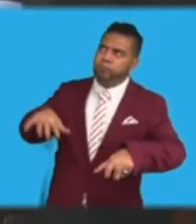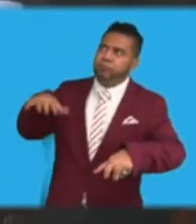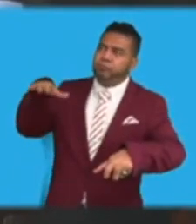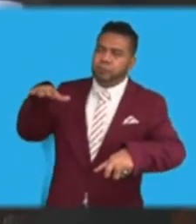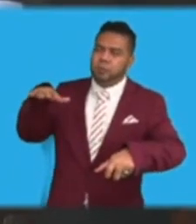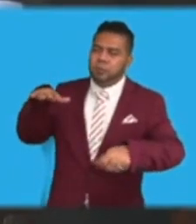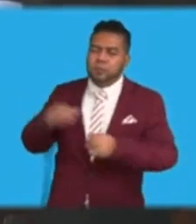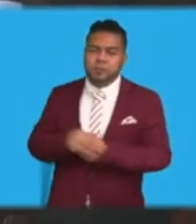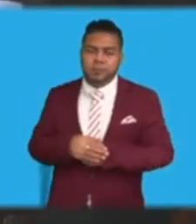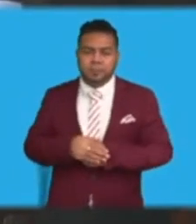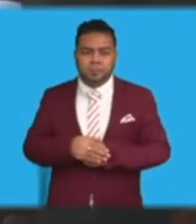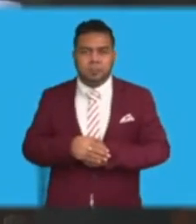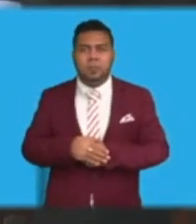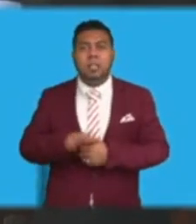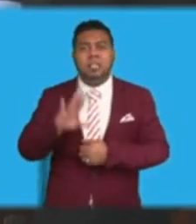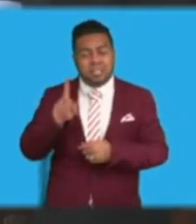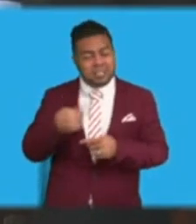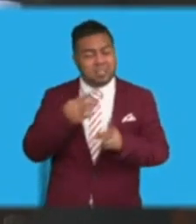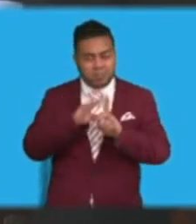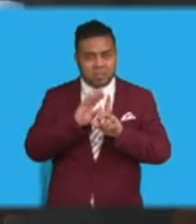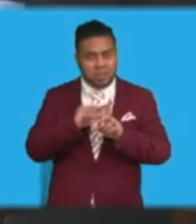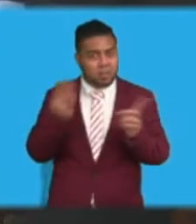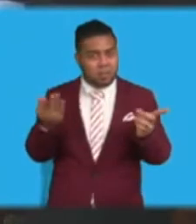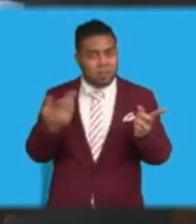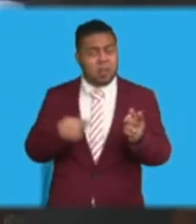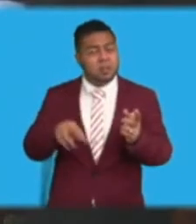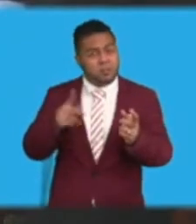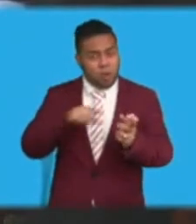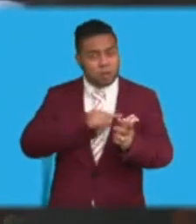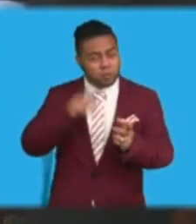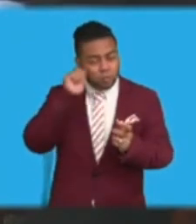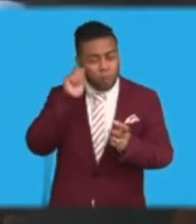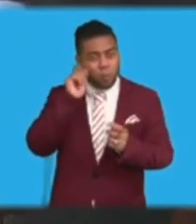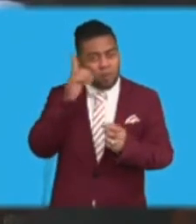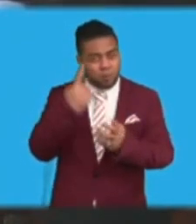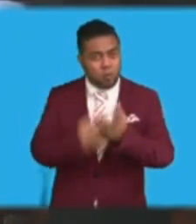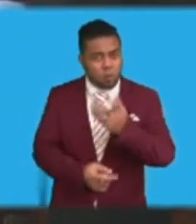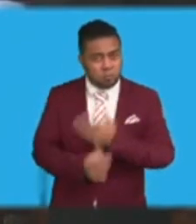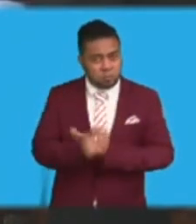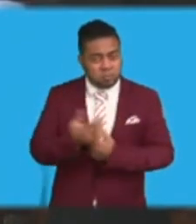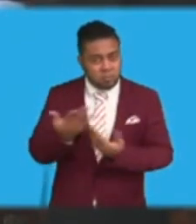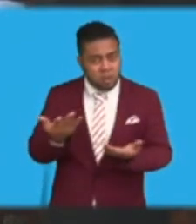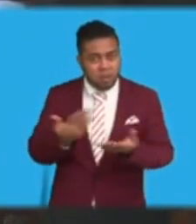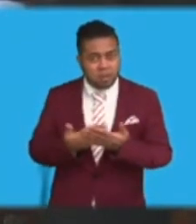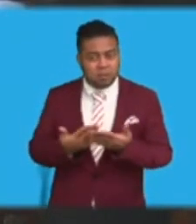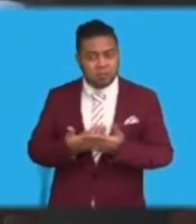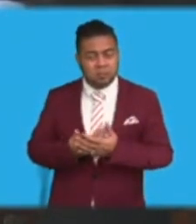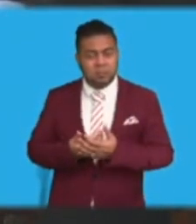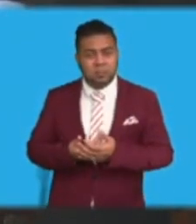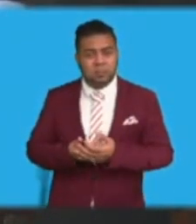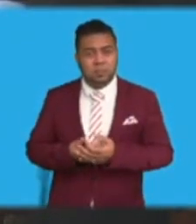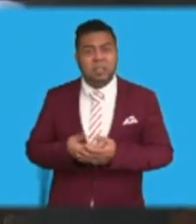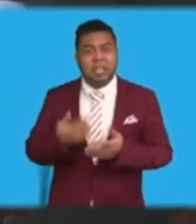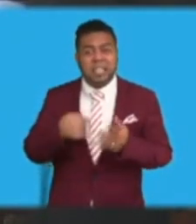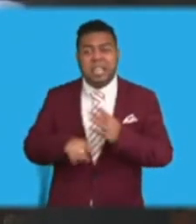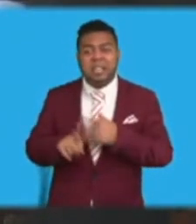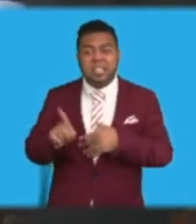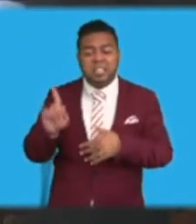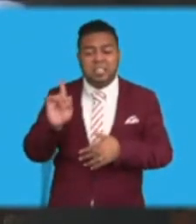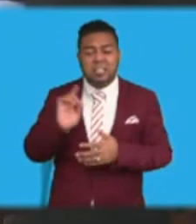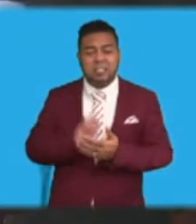examples, just for us to know that, yes, that could be and what are the causes of it, Madam Speaker. Madam Speaker, in Italy, the Gleno